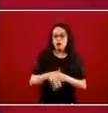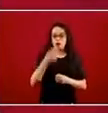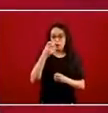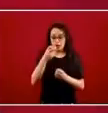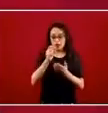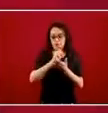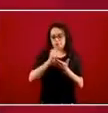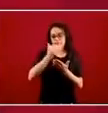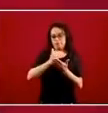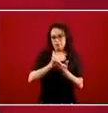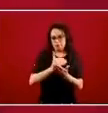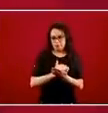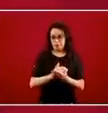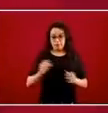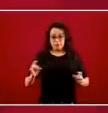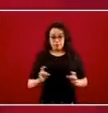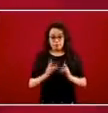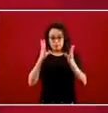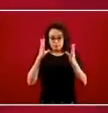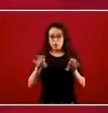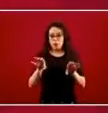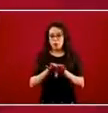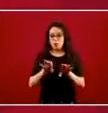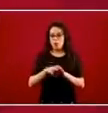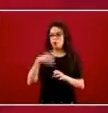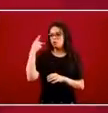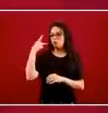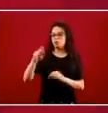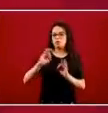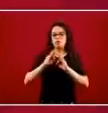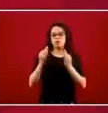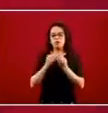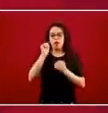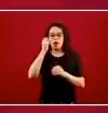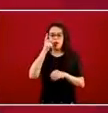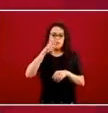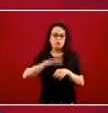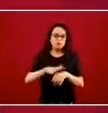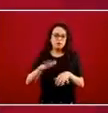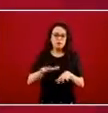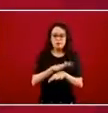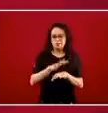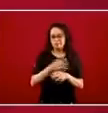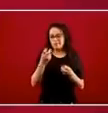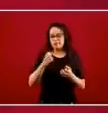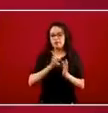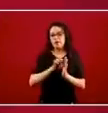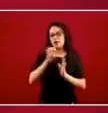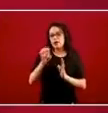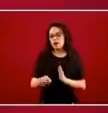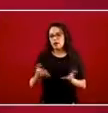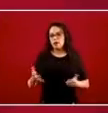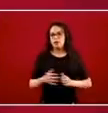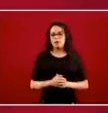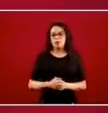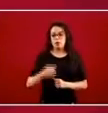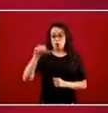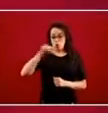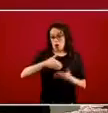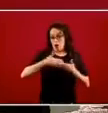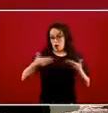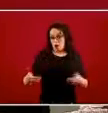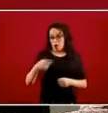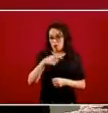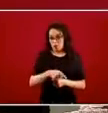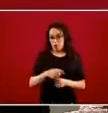is to establish the kind of products we need, the supplies we need, and what are the best practices